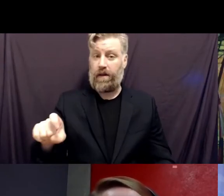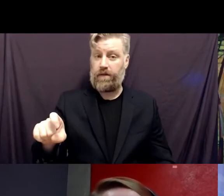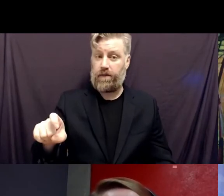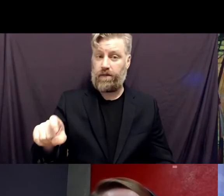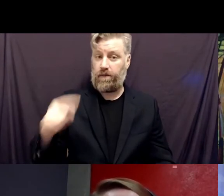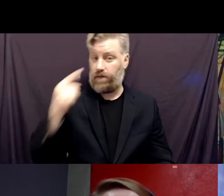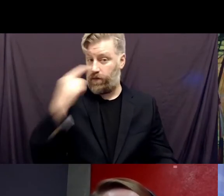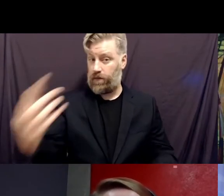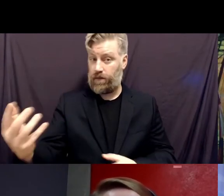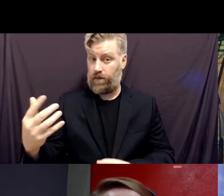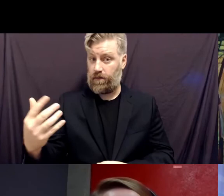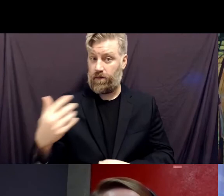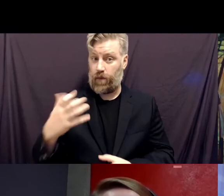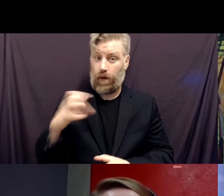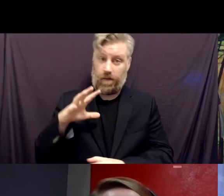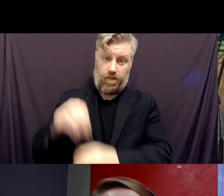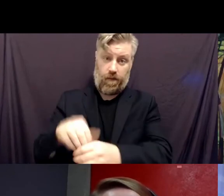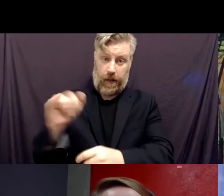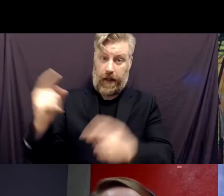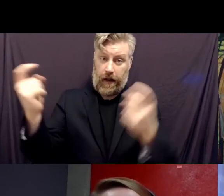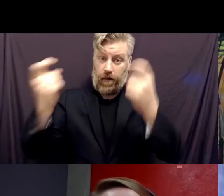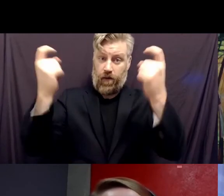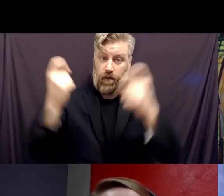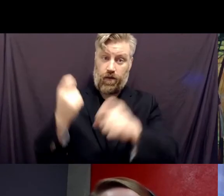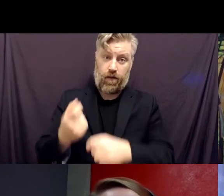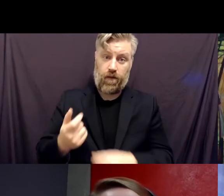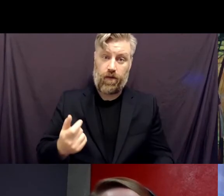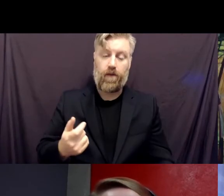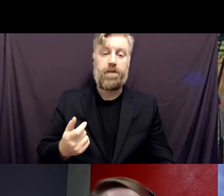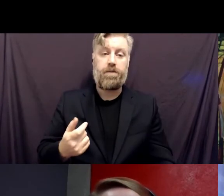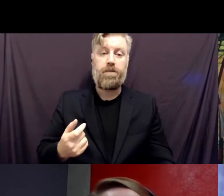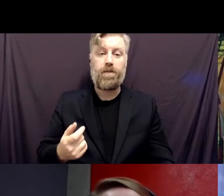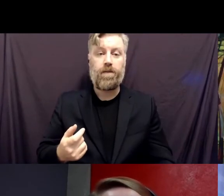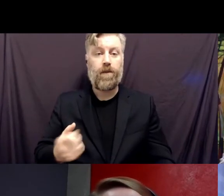this anniversary. And here you see